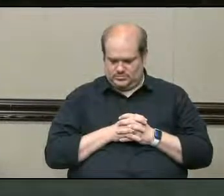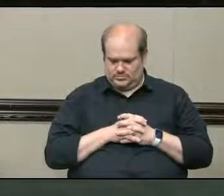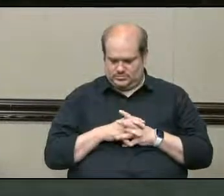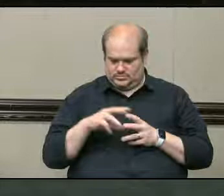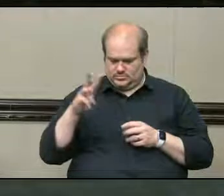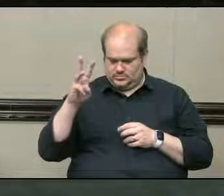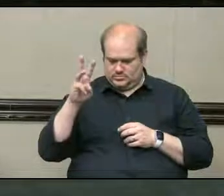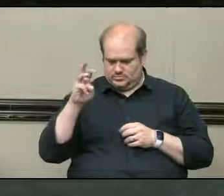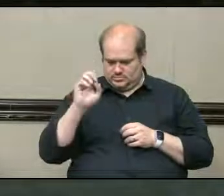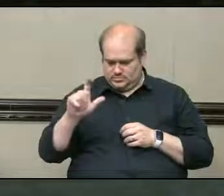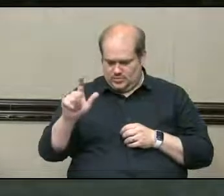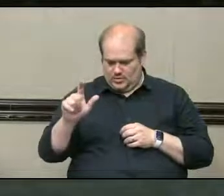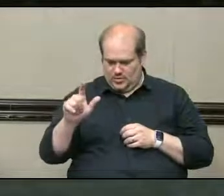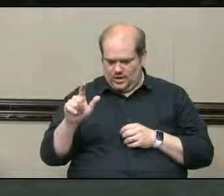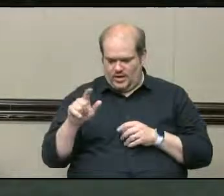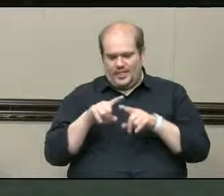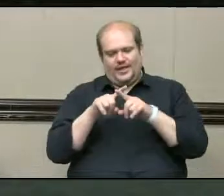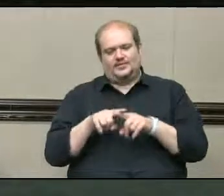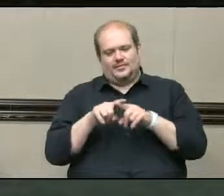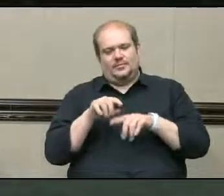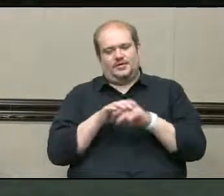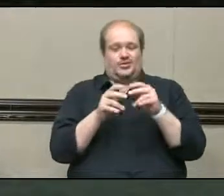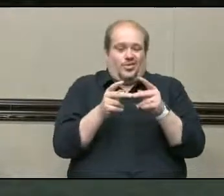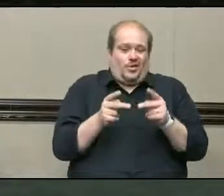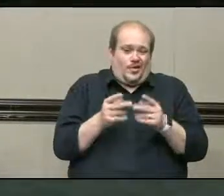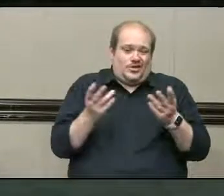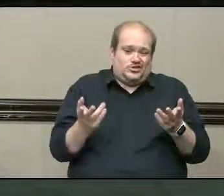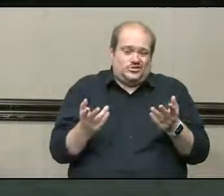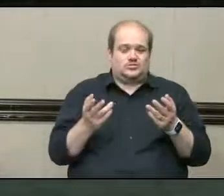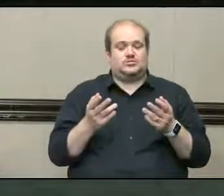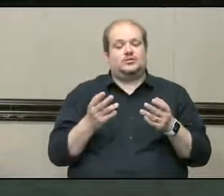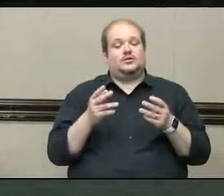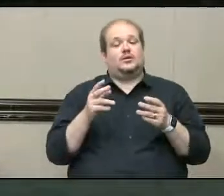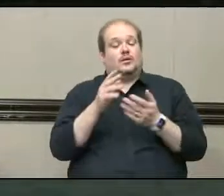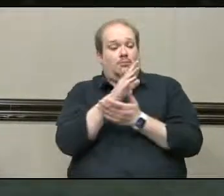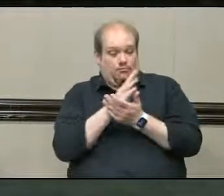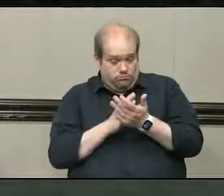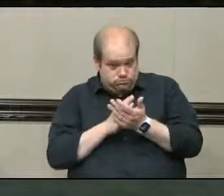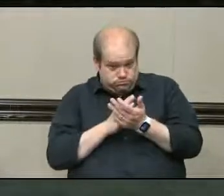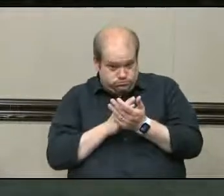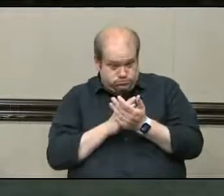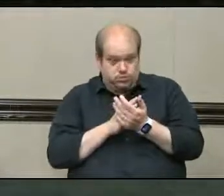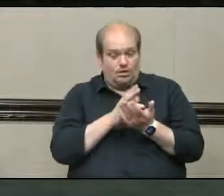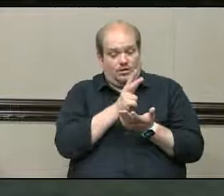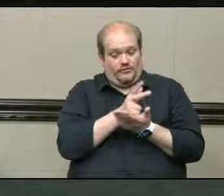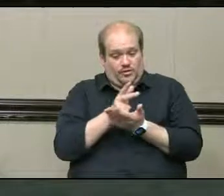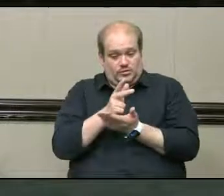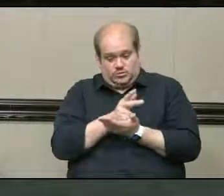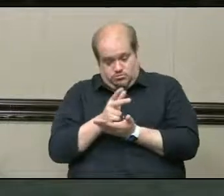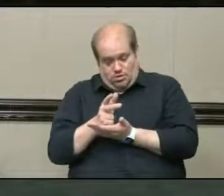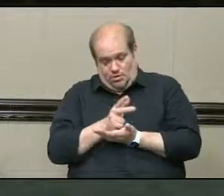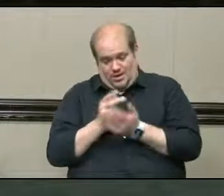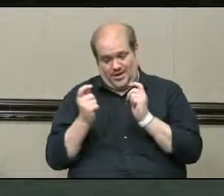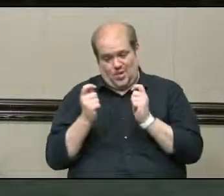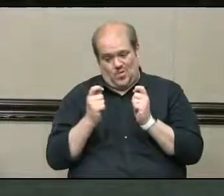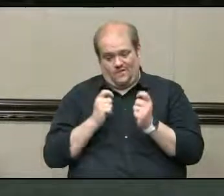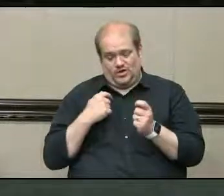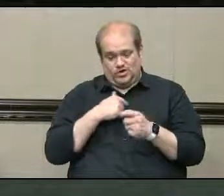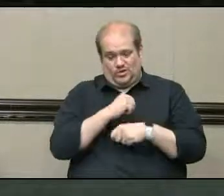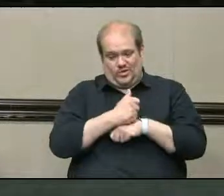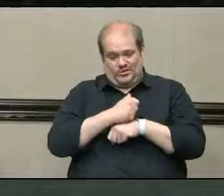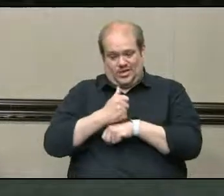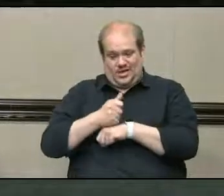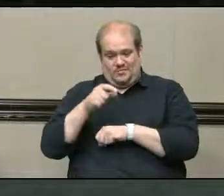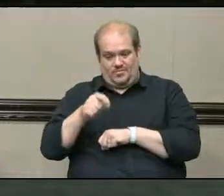Well, it depends on where the location is. Like I said, in part of these parking, revisions that we're putting in